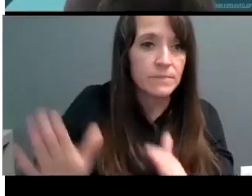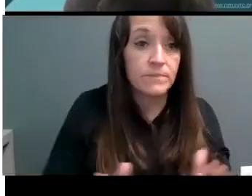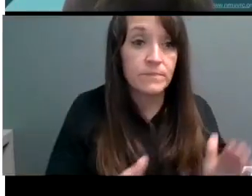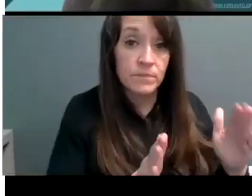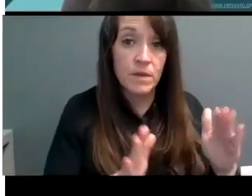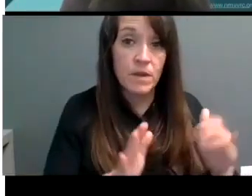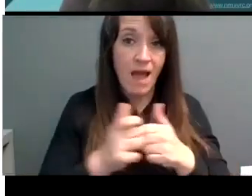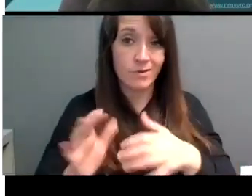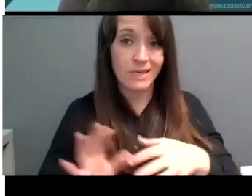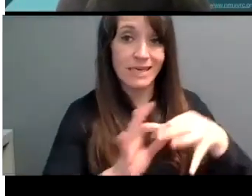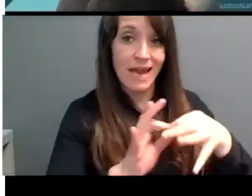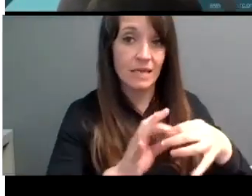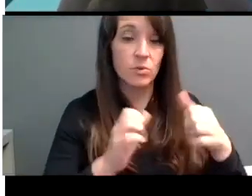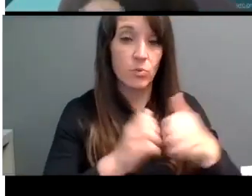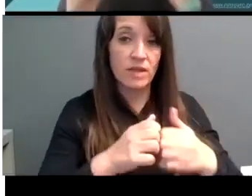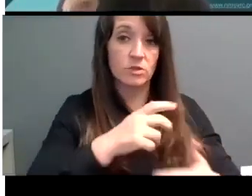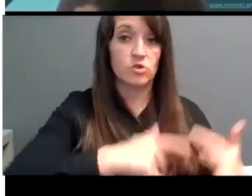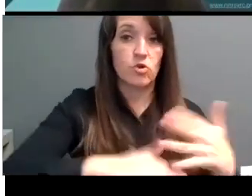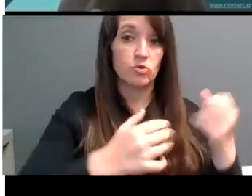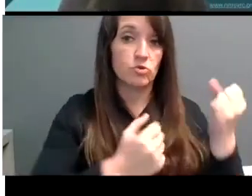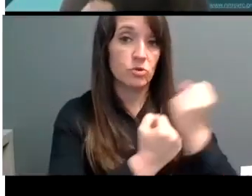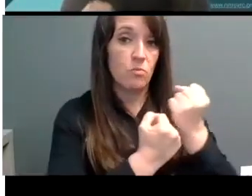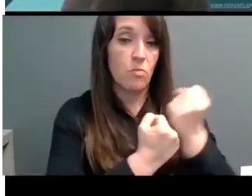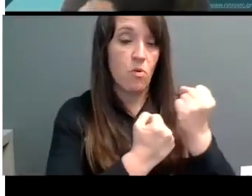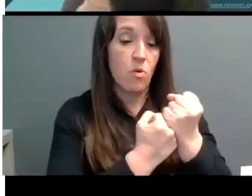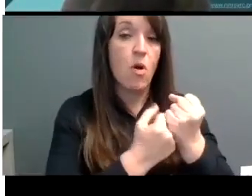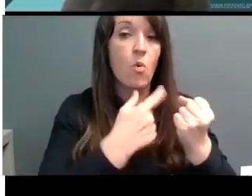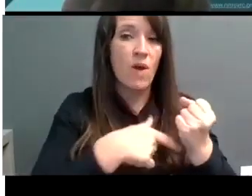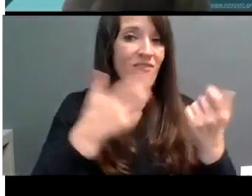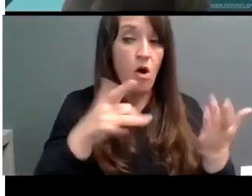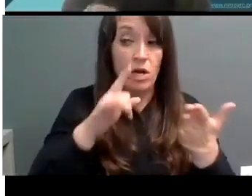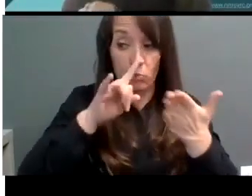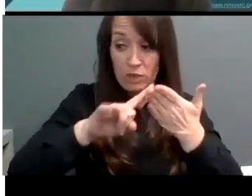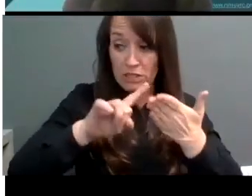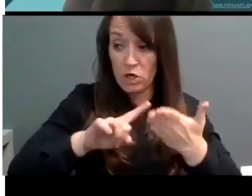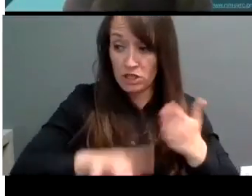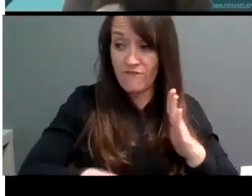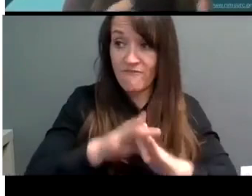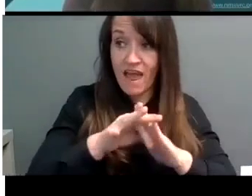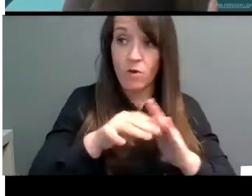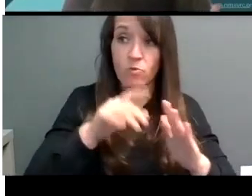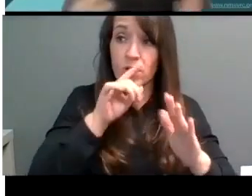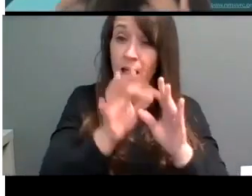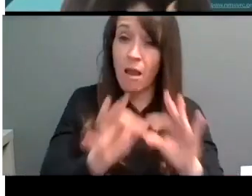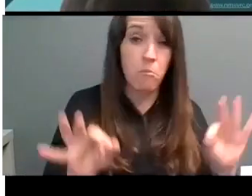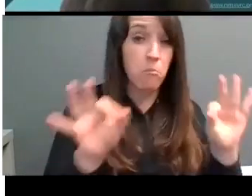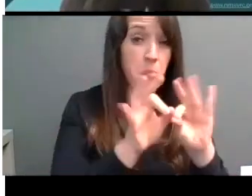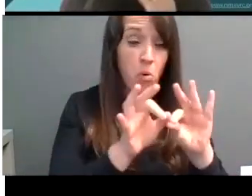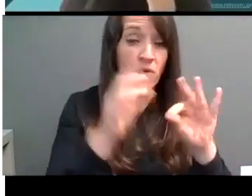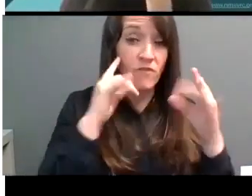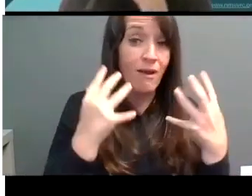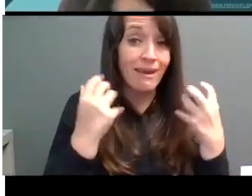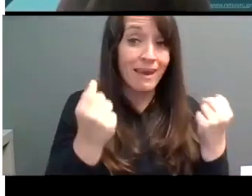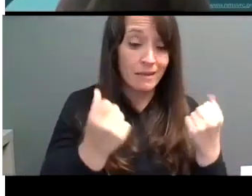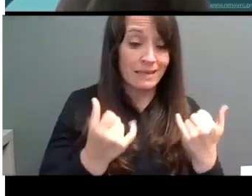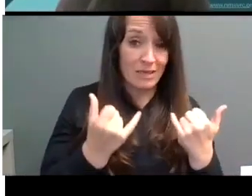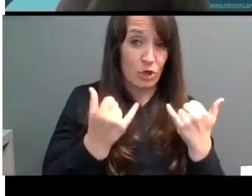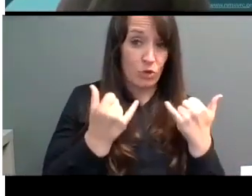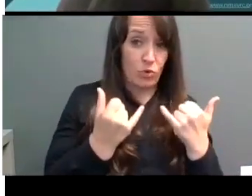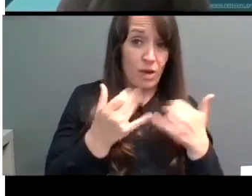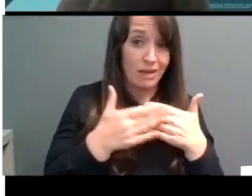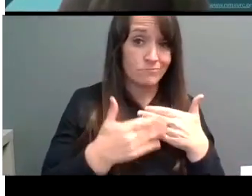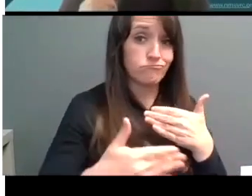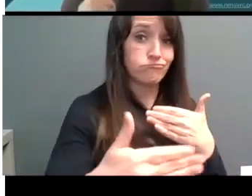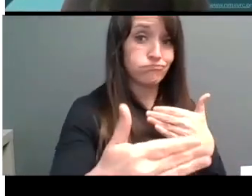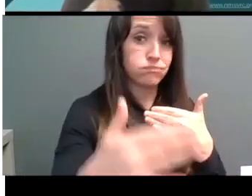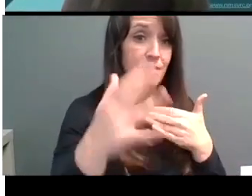clinical work that social support is a very, very key buffer for healing, both in the short term and in the long term. So if we